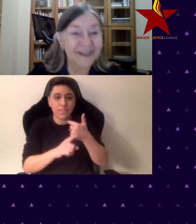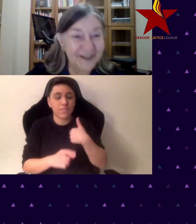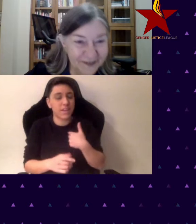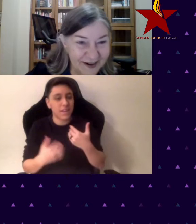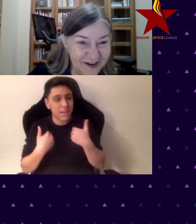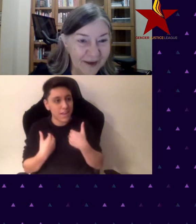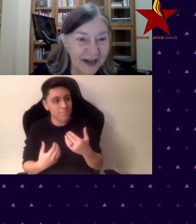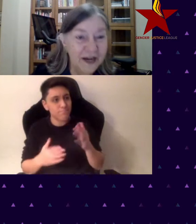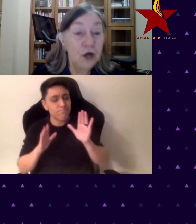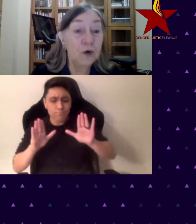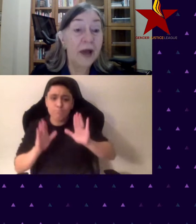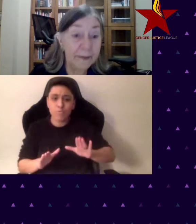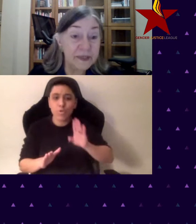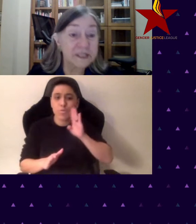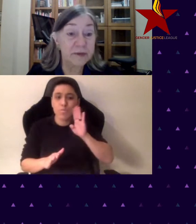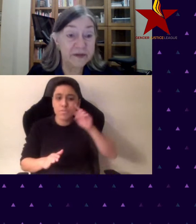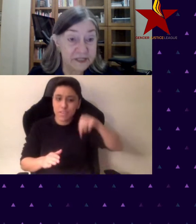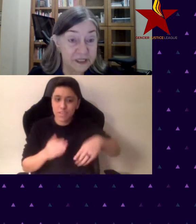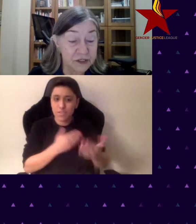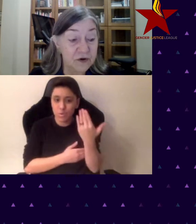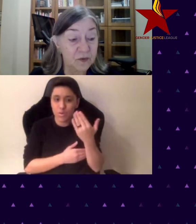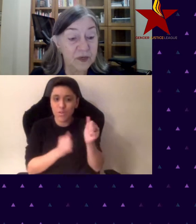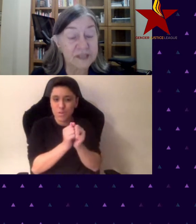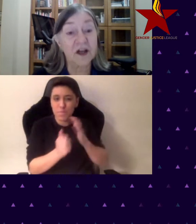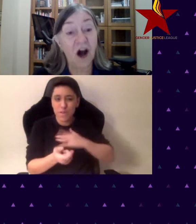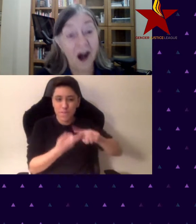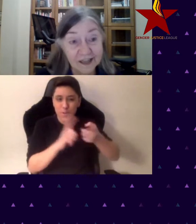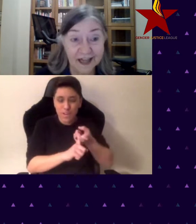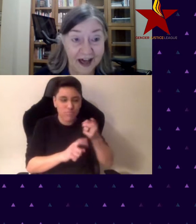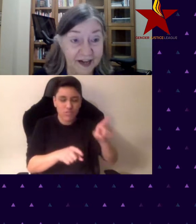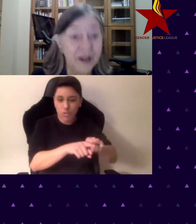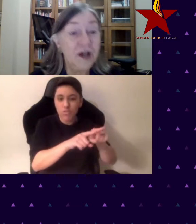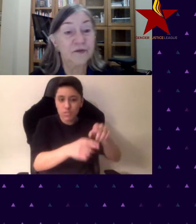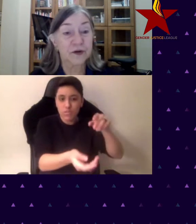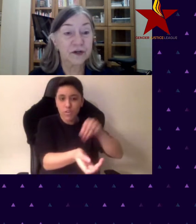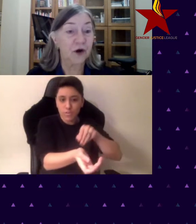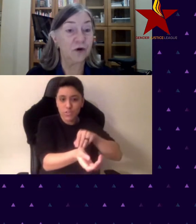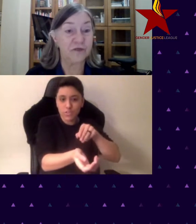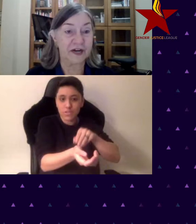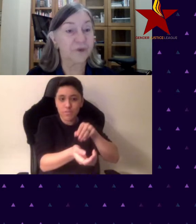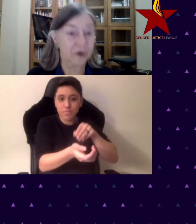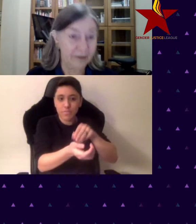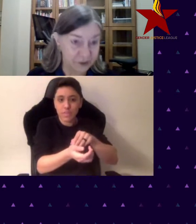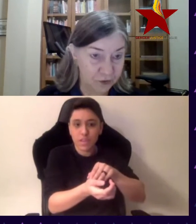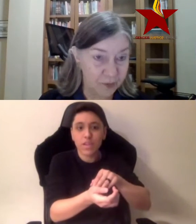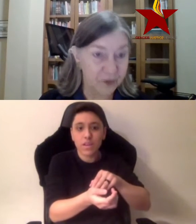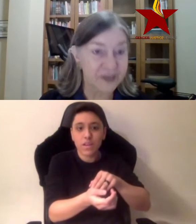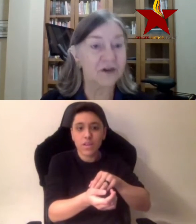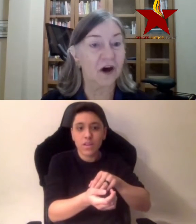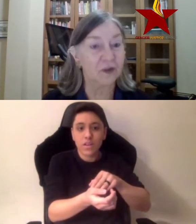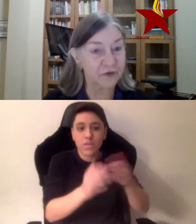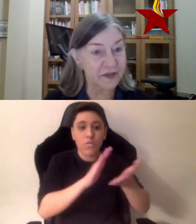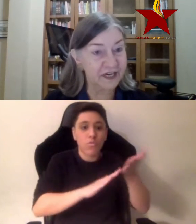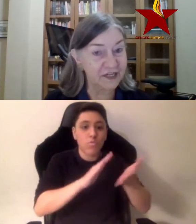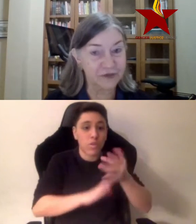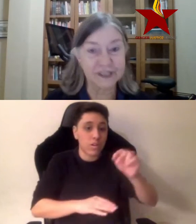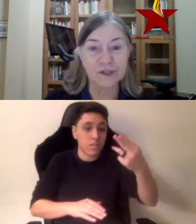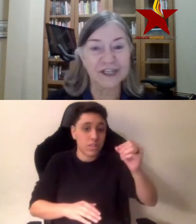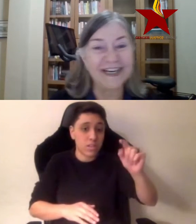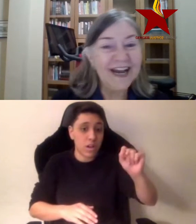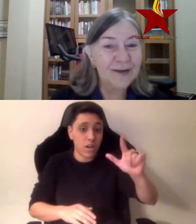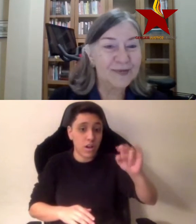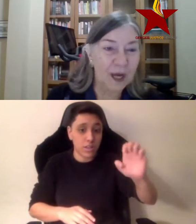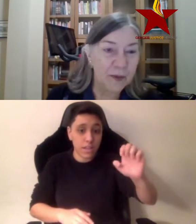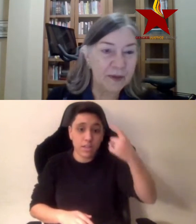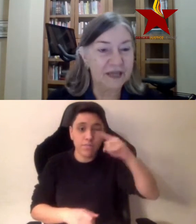morning with a really good friend of mine who happens to be a physician who runs the hotline for COVID for a major corporation all over the country.